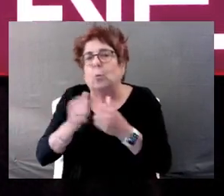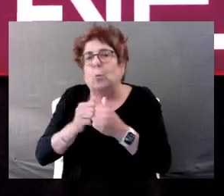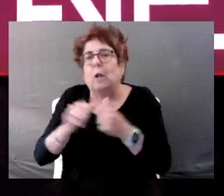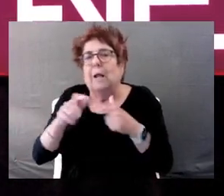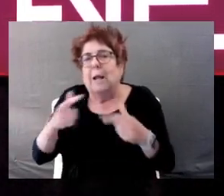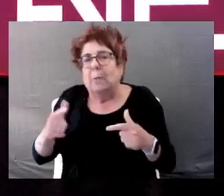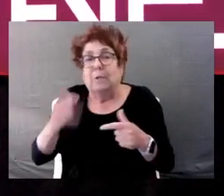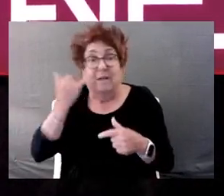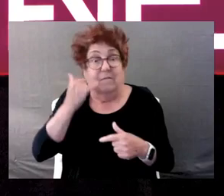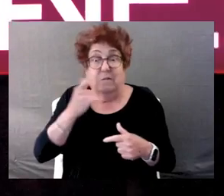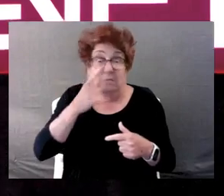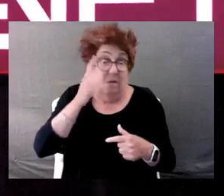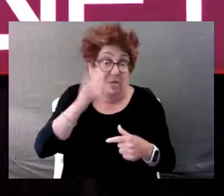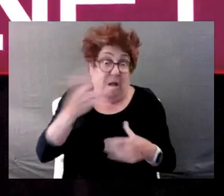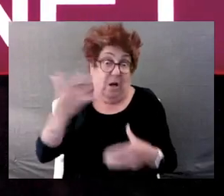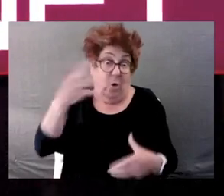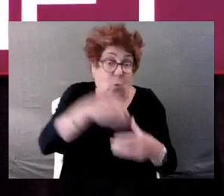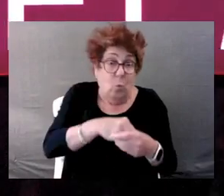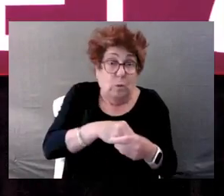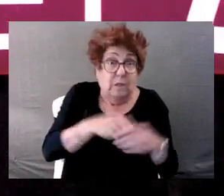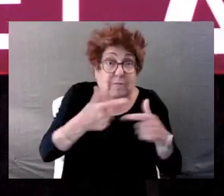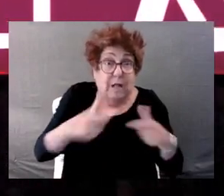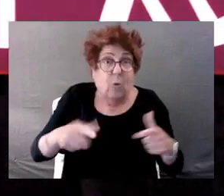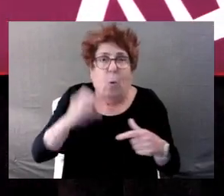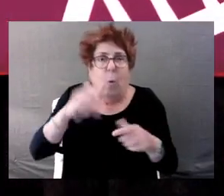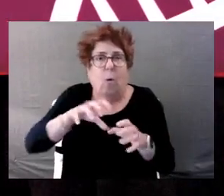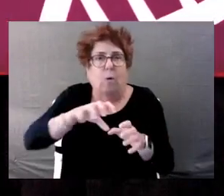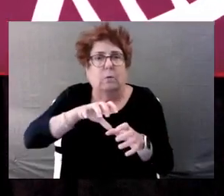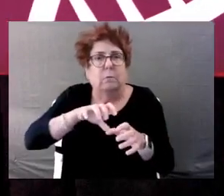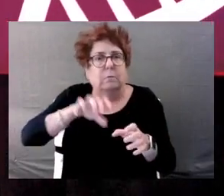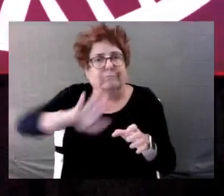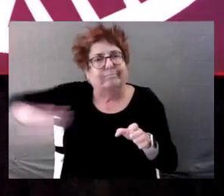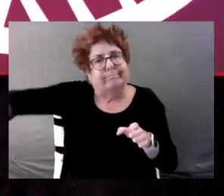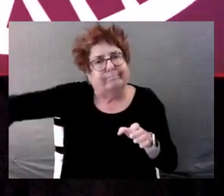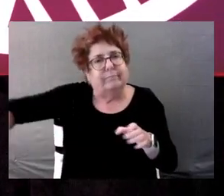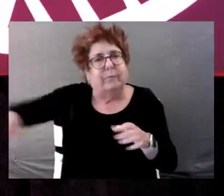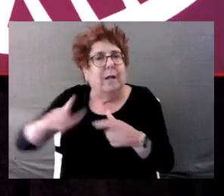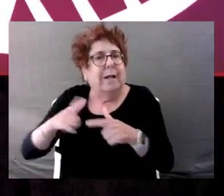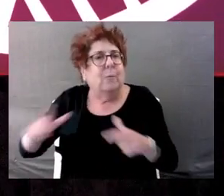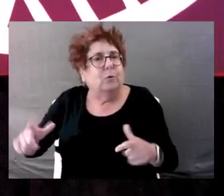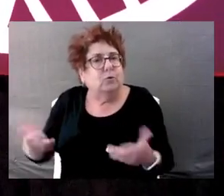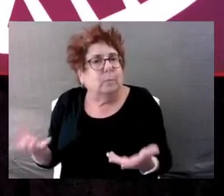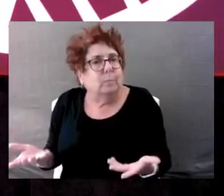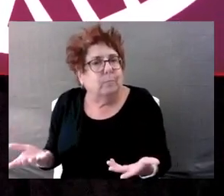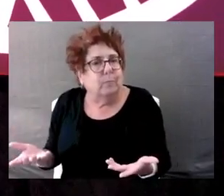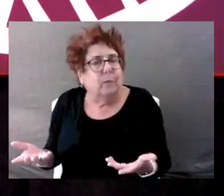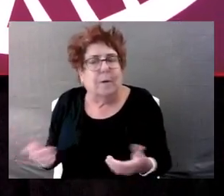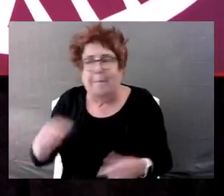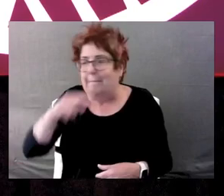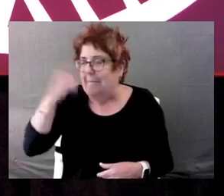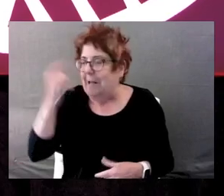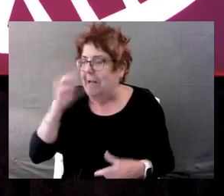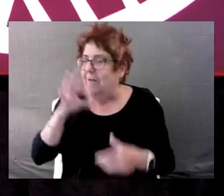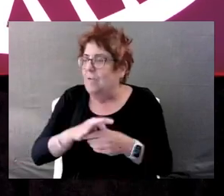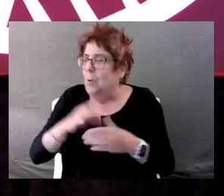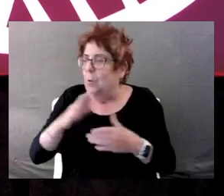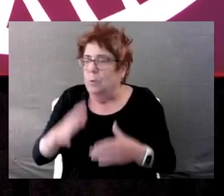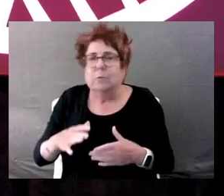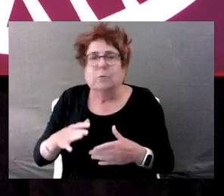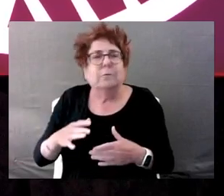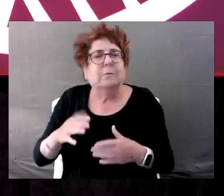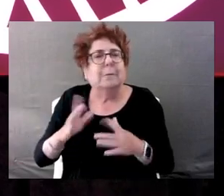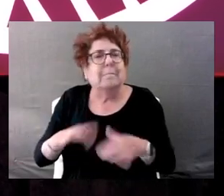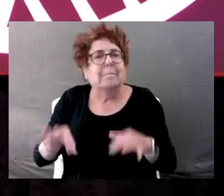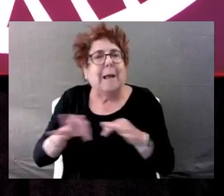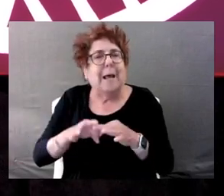or is it exclusive? If you ever see a Black Voters Matter bus, which we say we have the blackest bus in America that travels